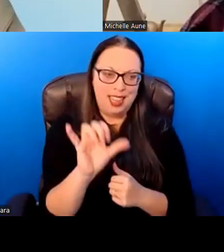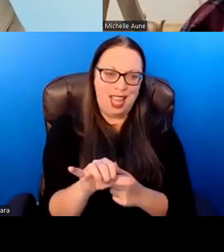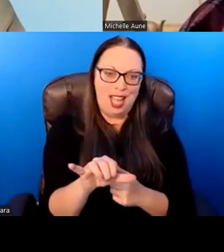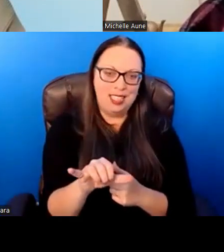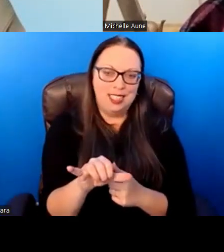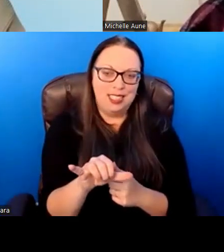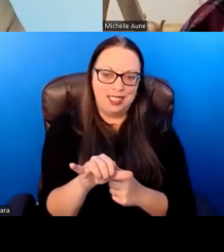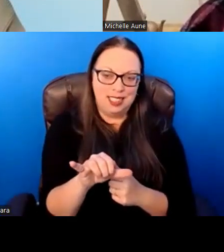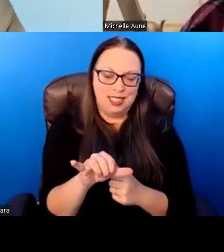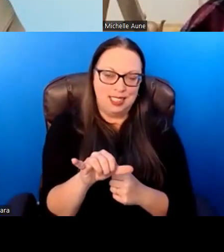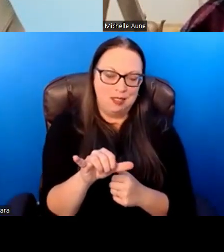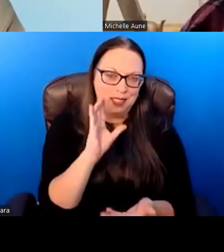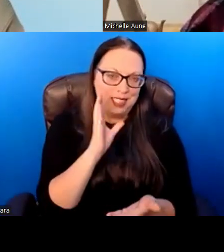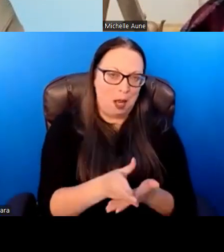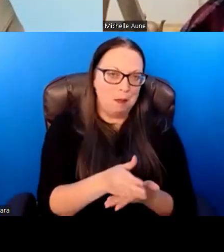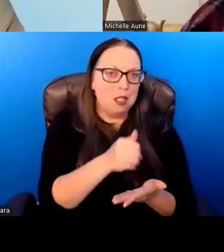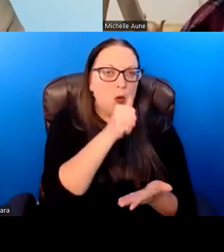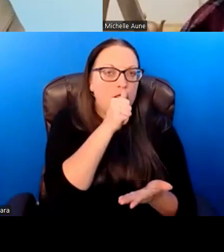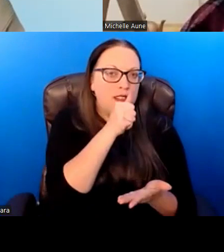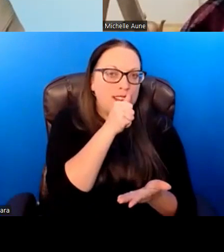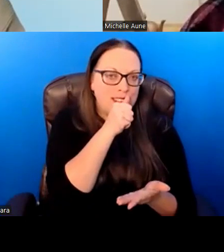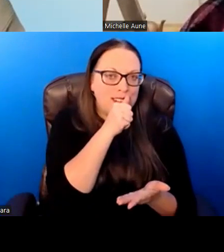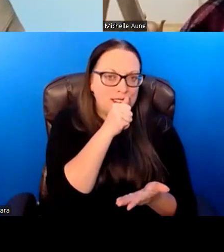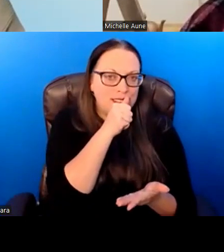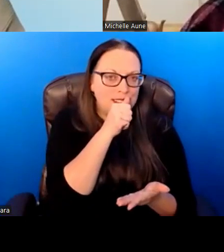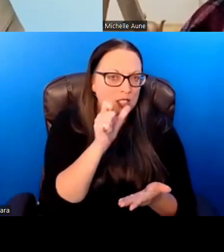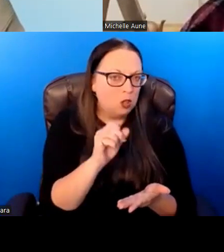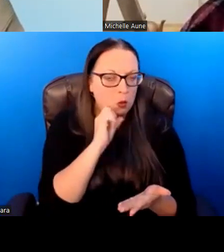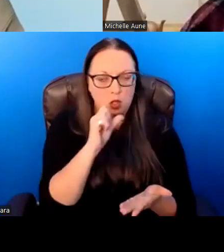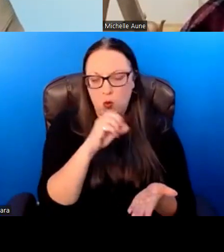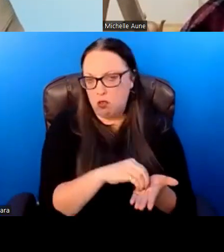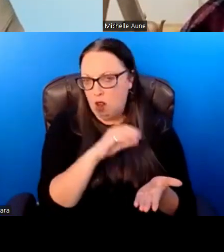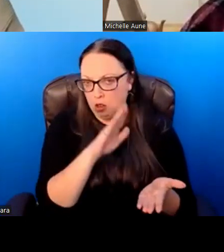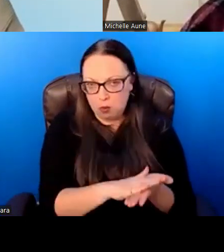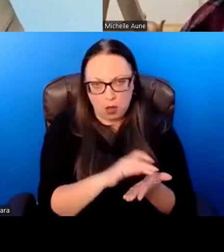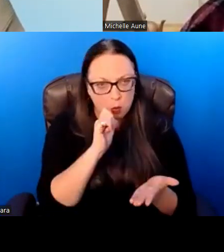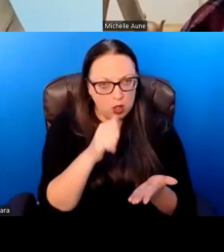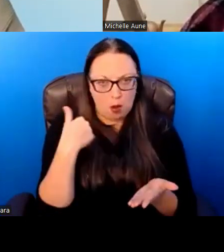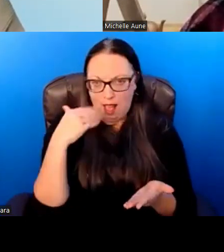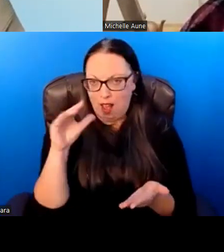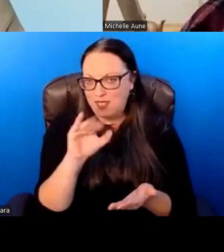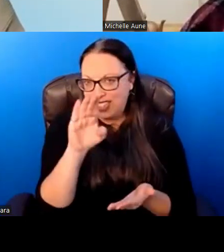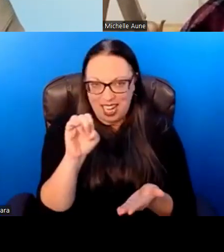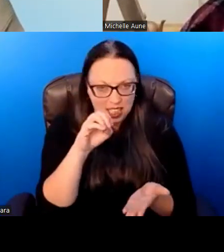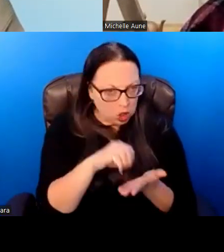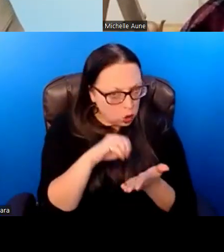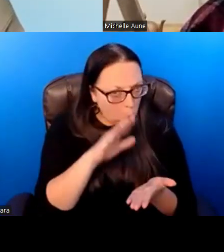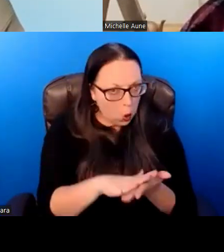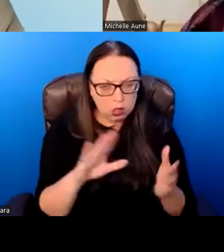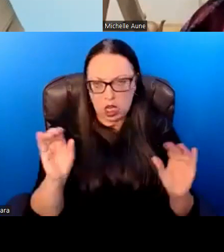away that anonymity, right? And so we're also not documenting any of it. We don't have case notes. We don't have any of those